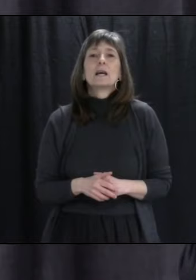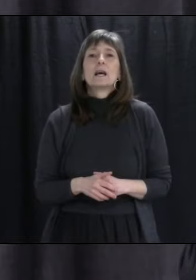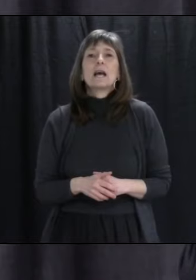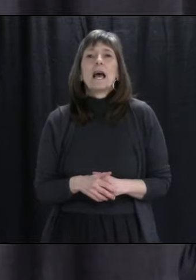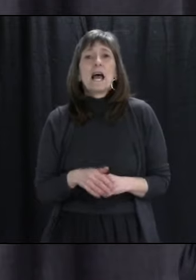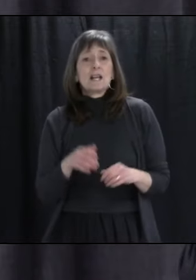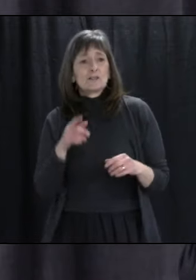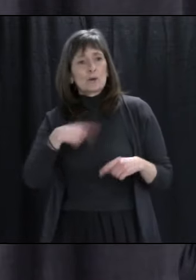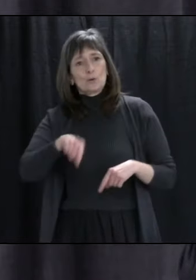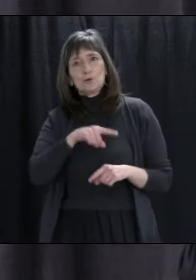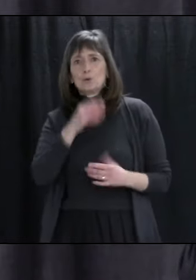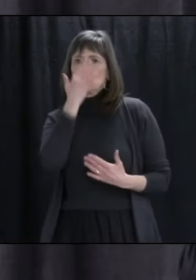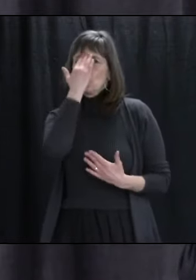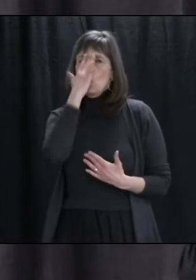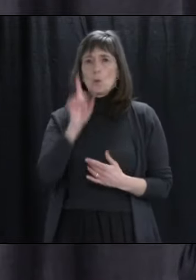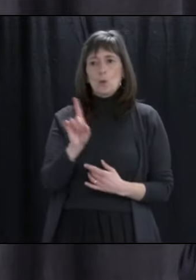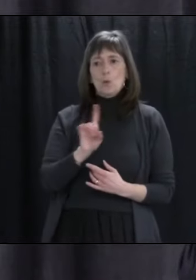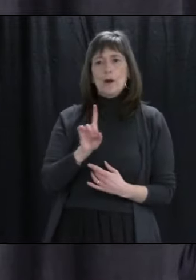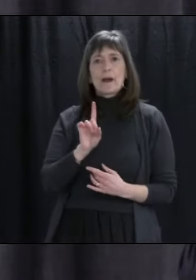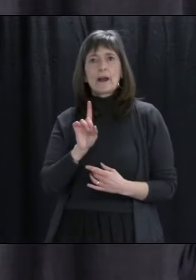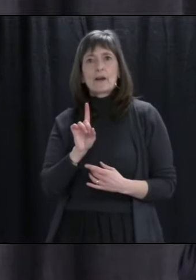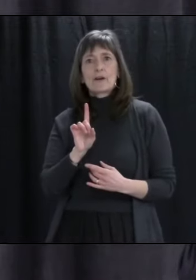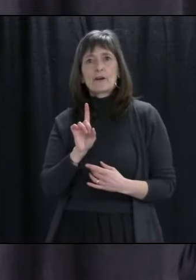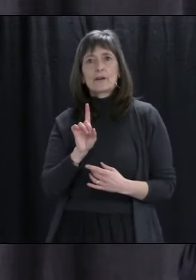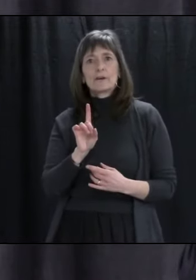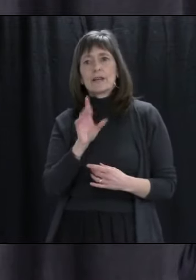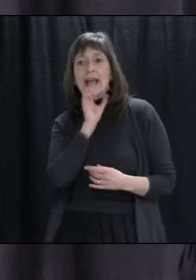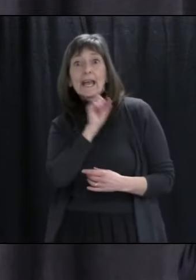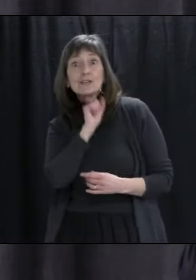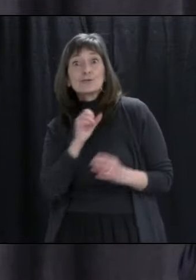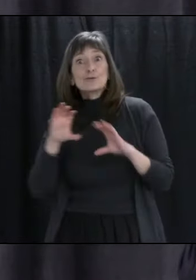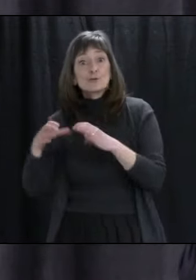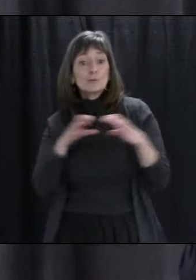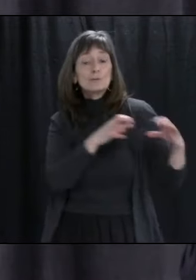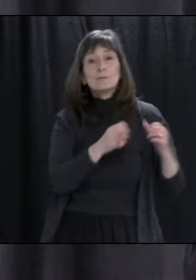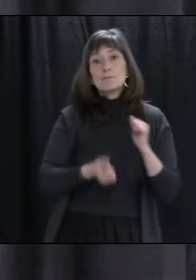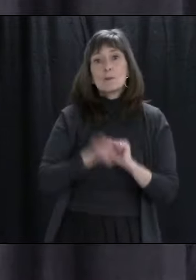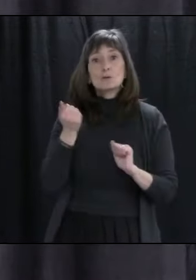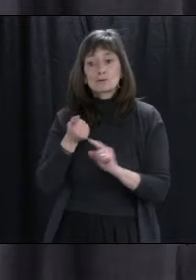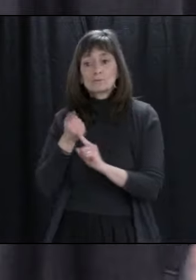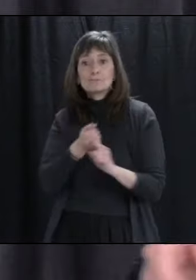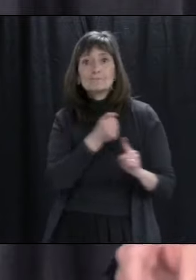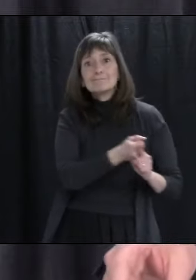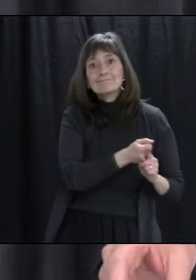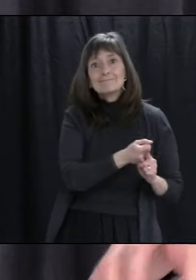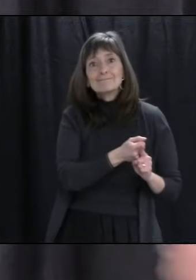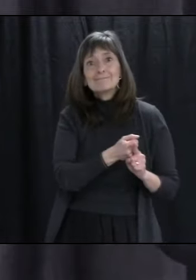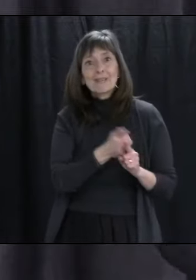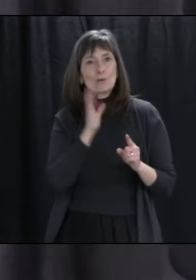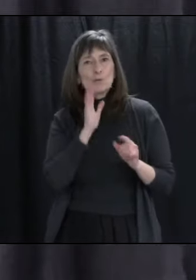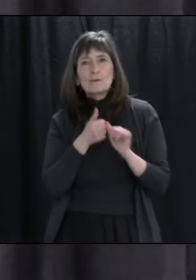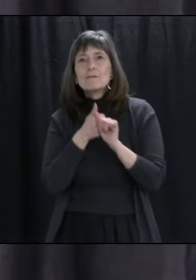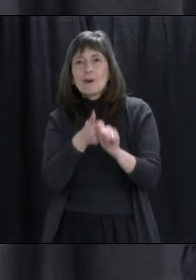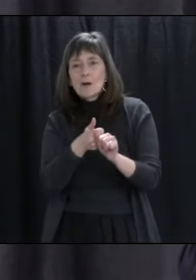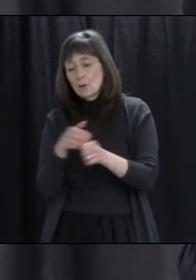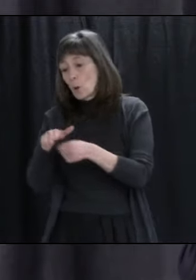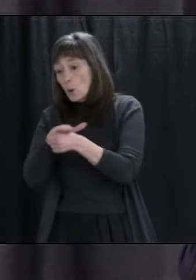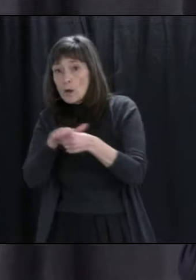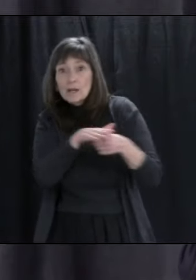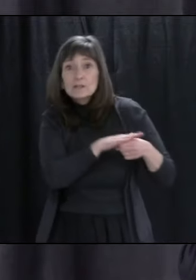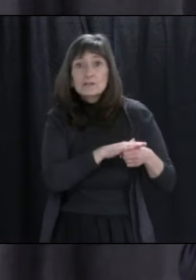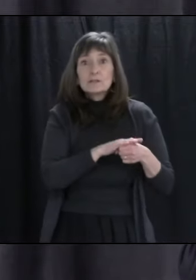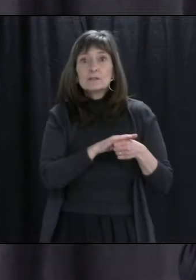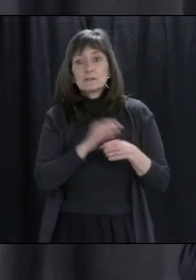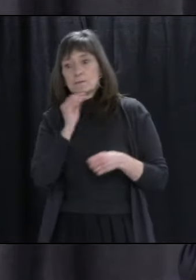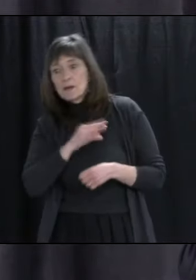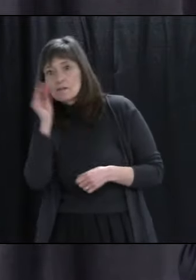where the virus has infected people in our province. It charts the rate of progress as we work to flatten